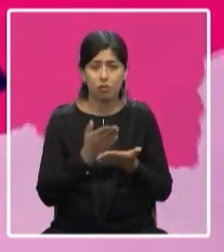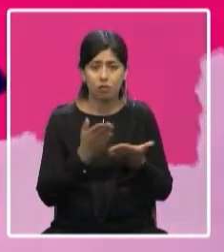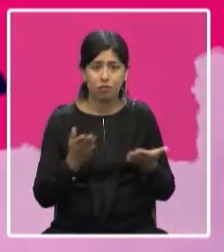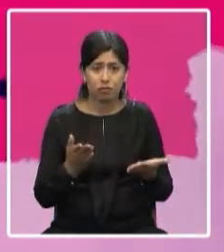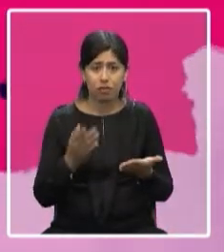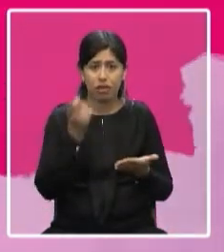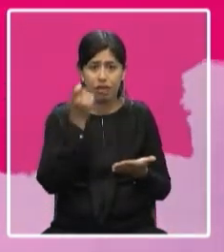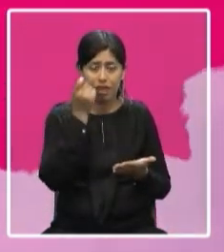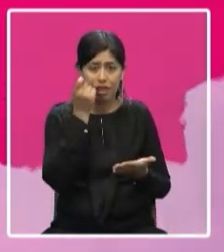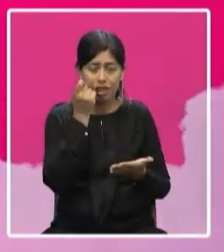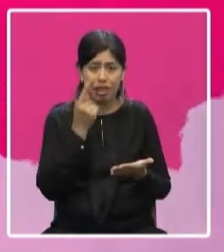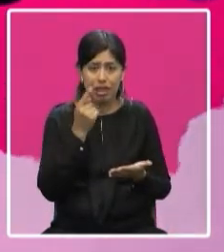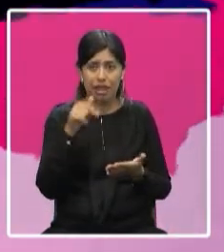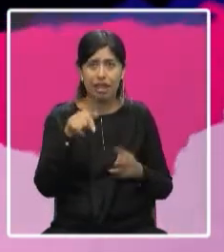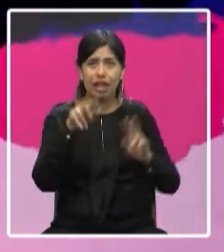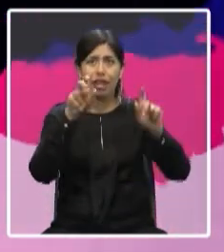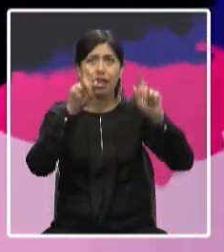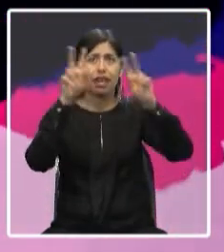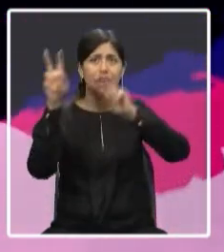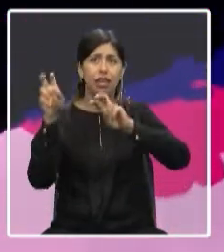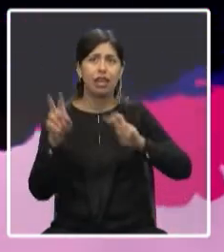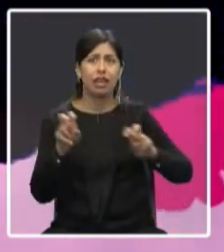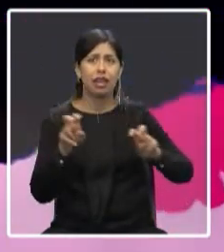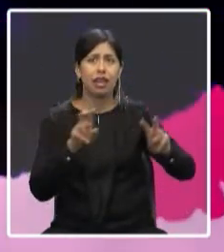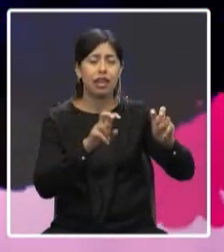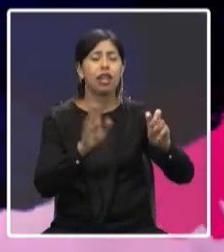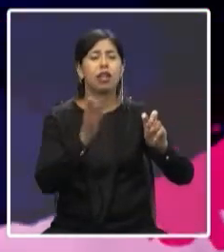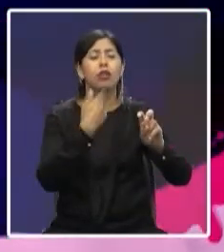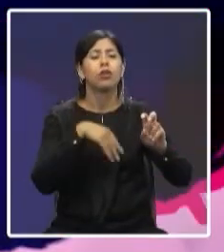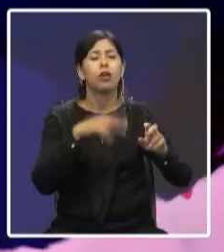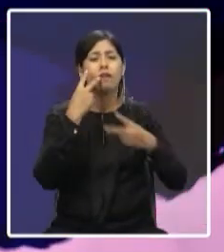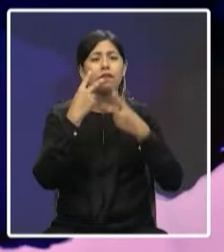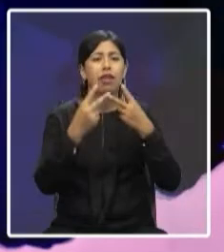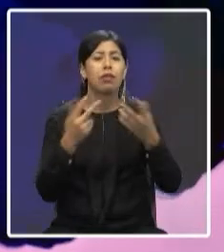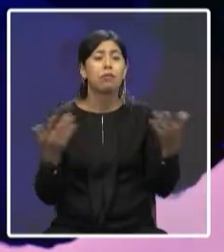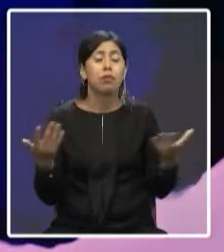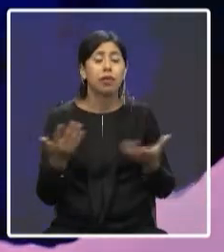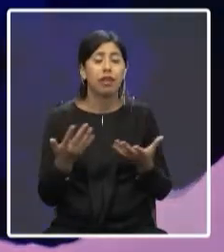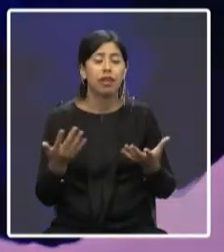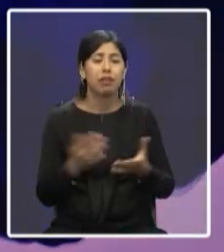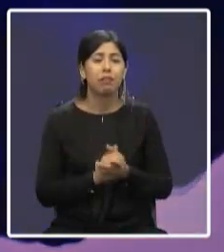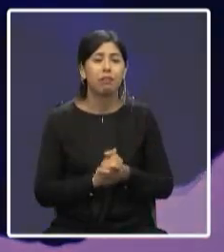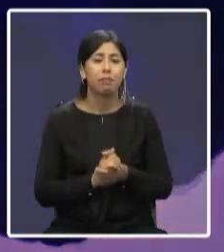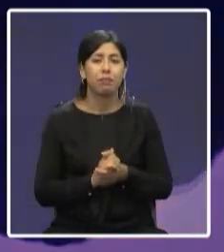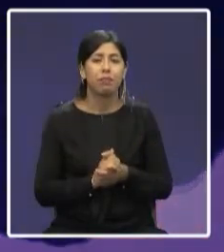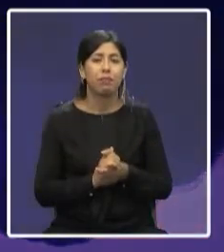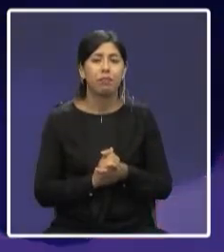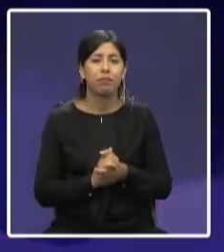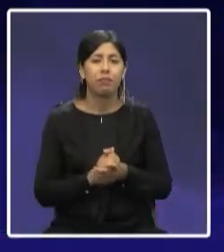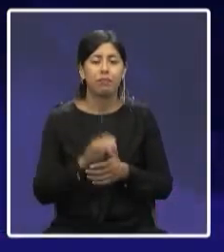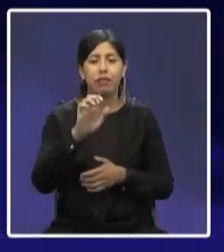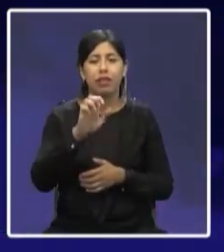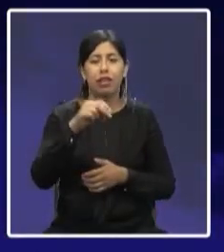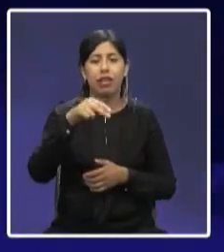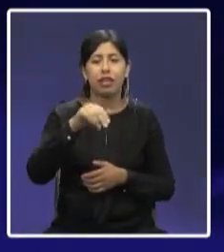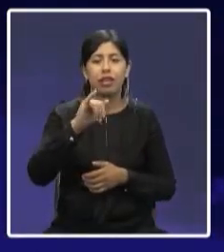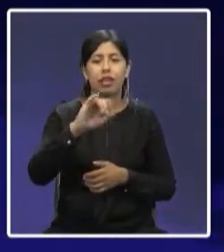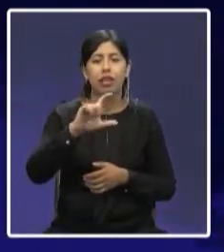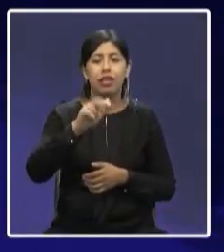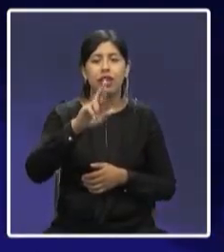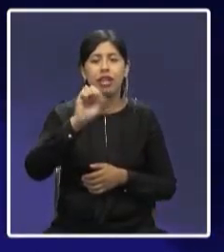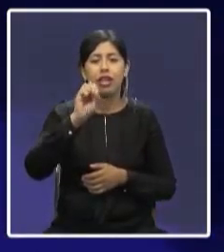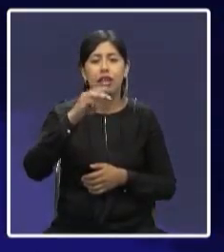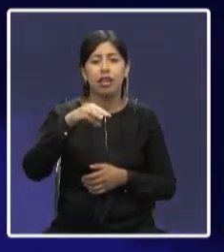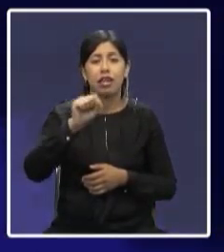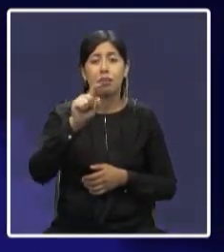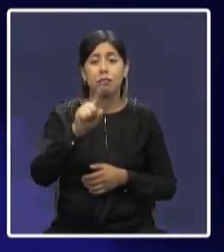titles and we went through what's called Google Ngram Viewer that basically records their frequency of occurrence in the US English language,